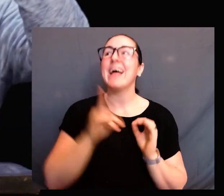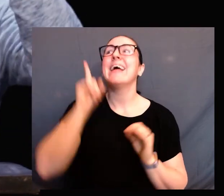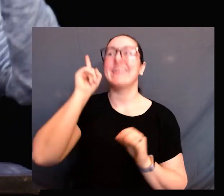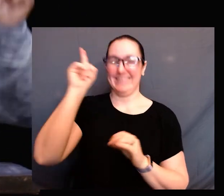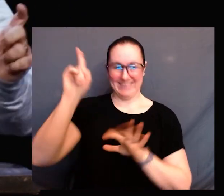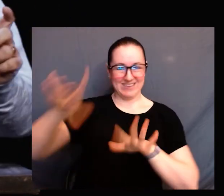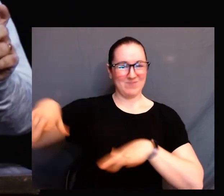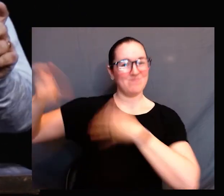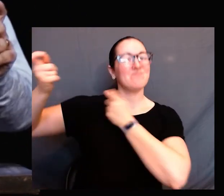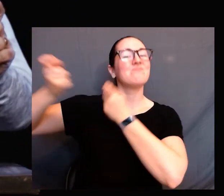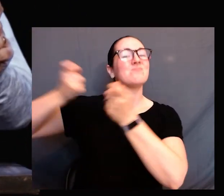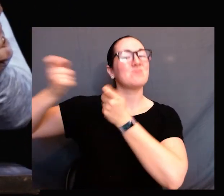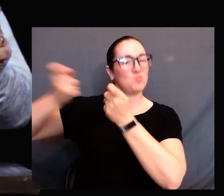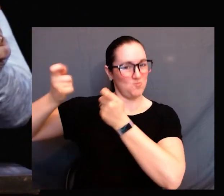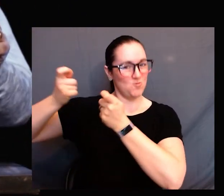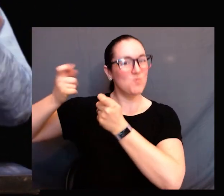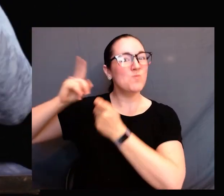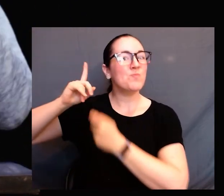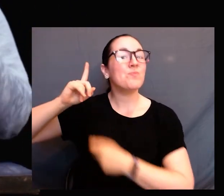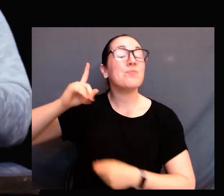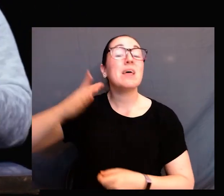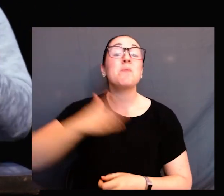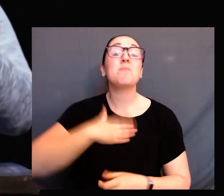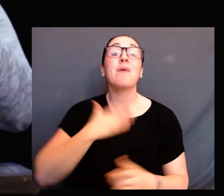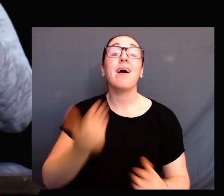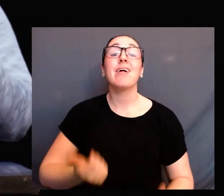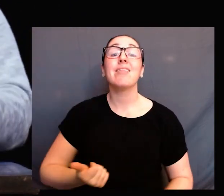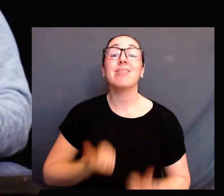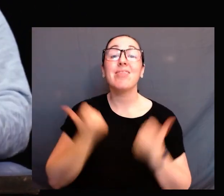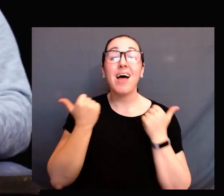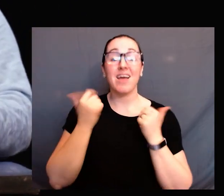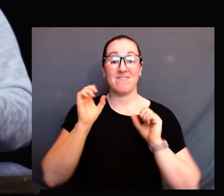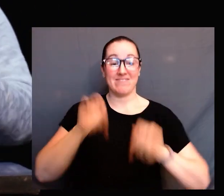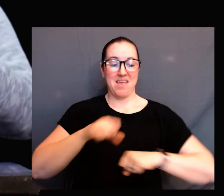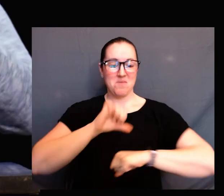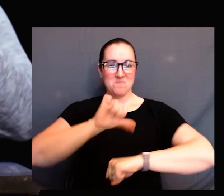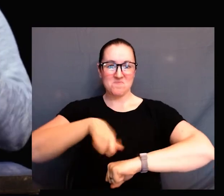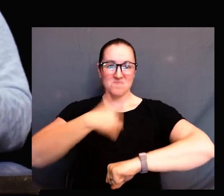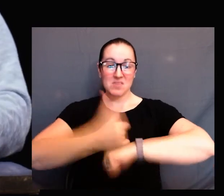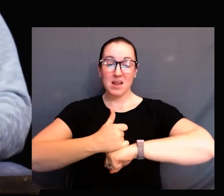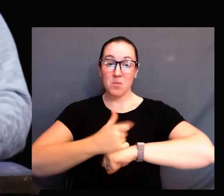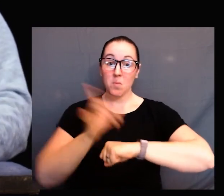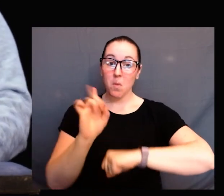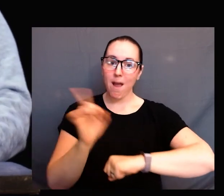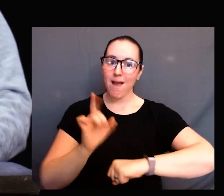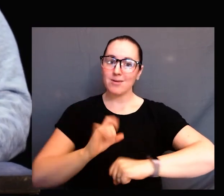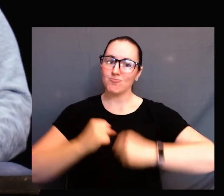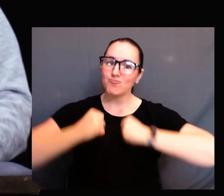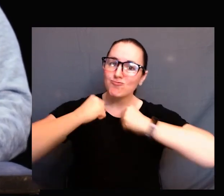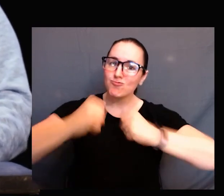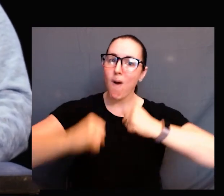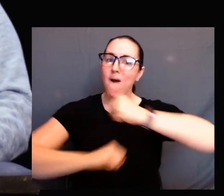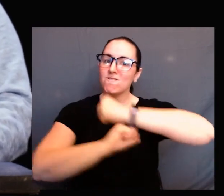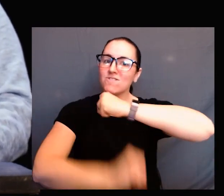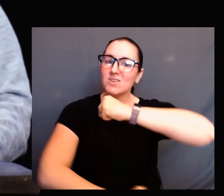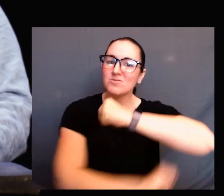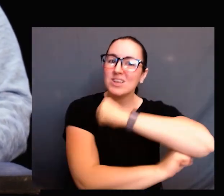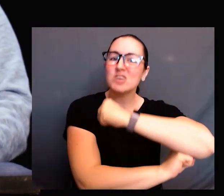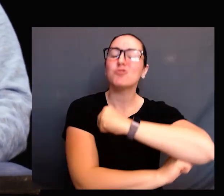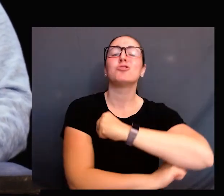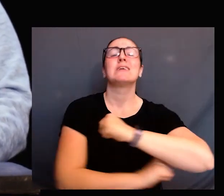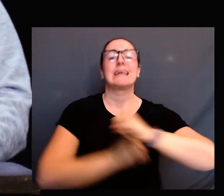is in control, my life can be built on a sure foundation that